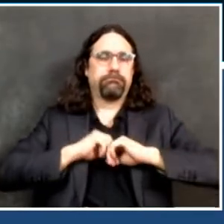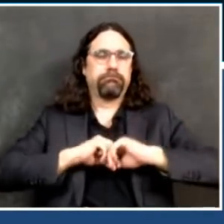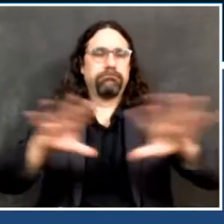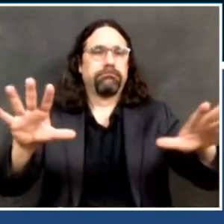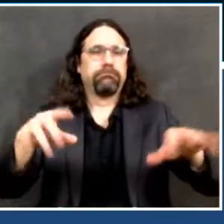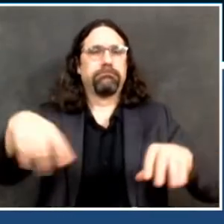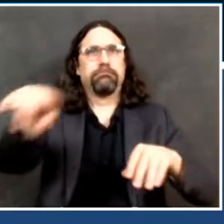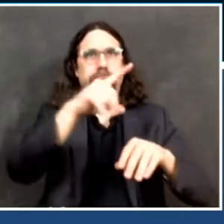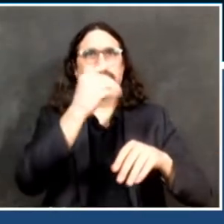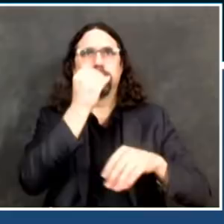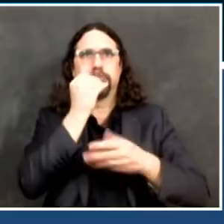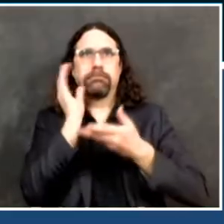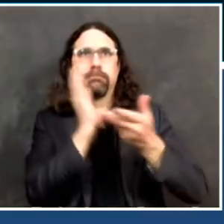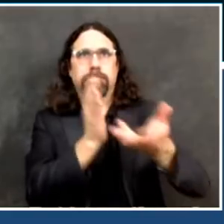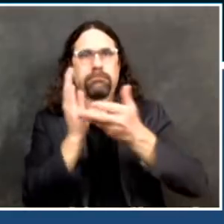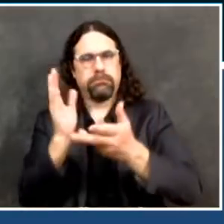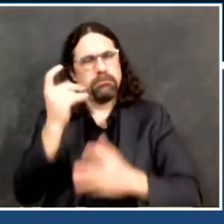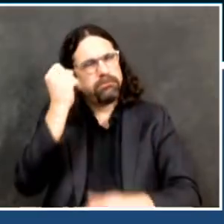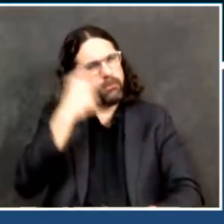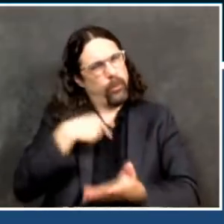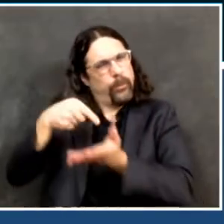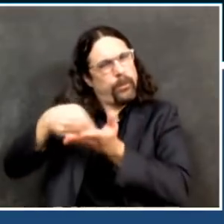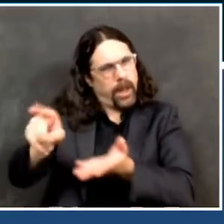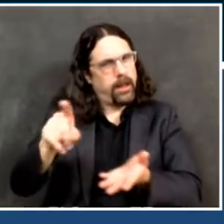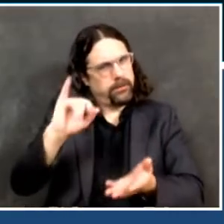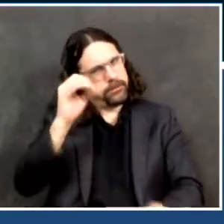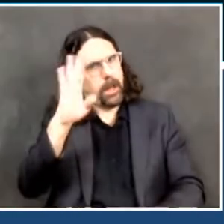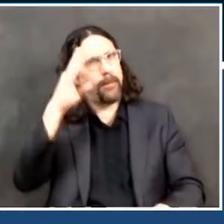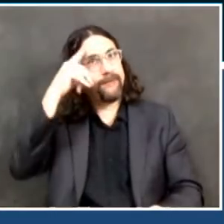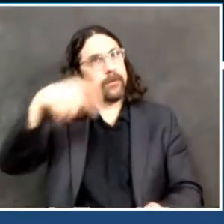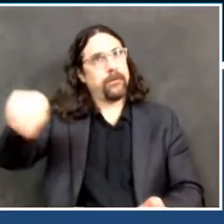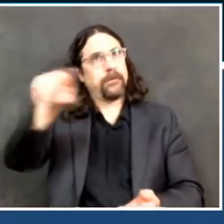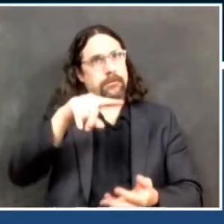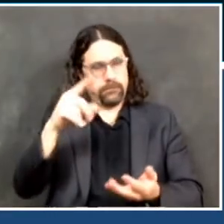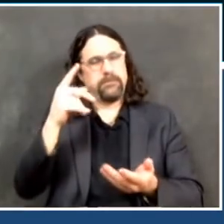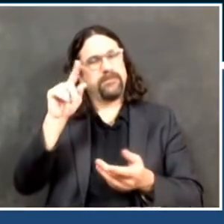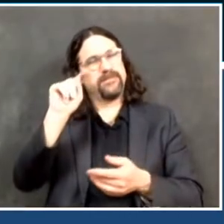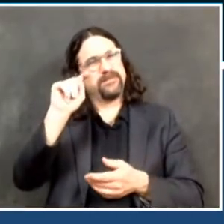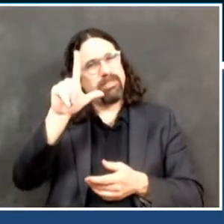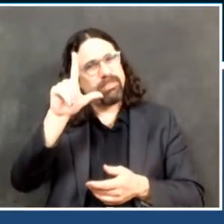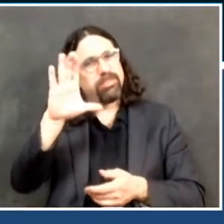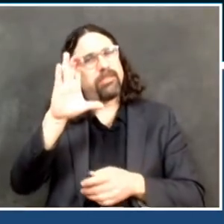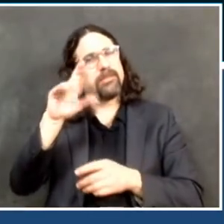by the shift, so they're getting money back in their pockets to feed their families in turn.